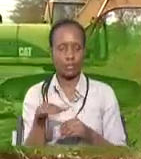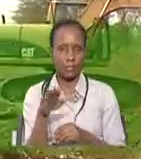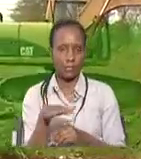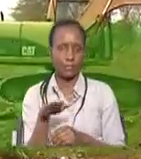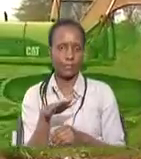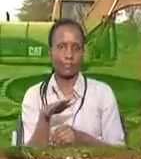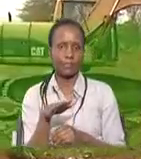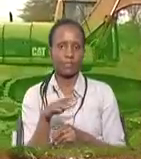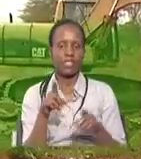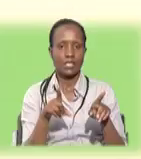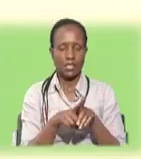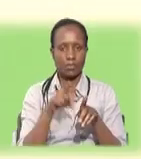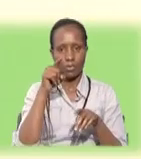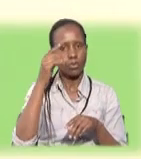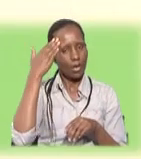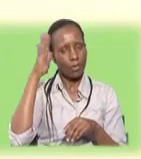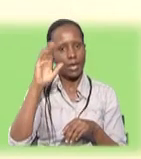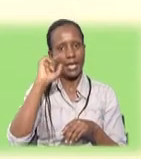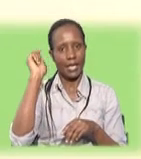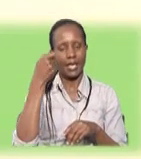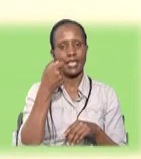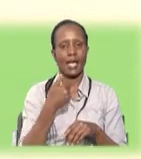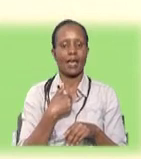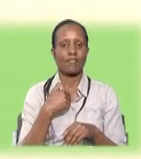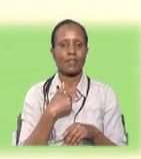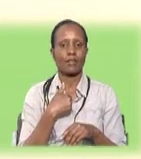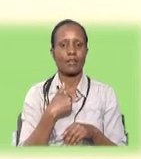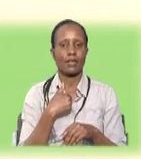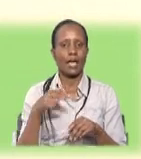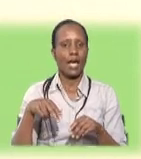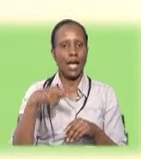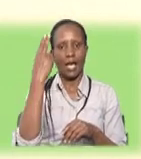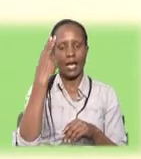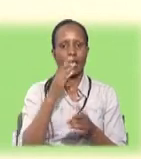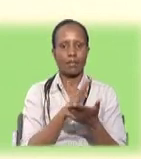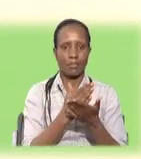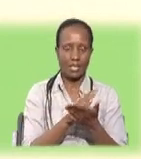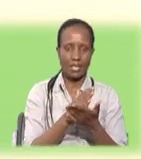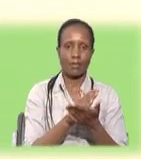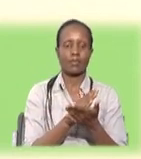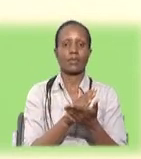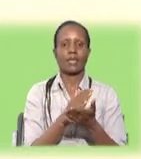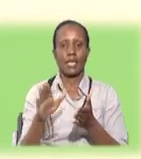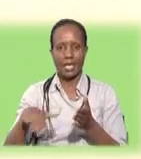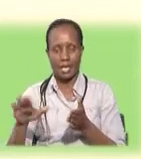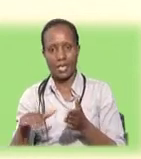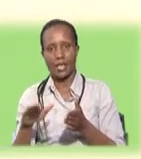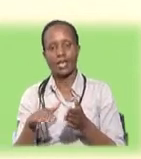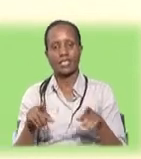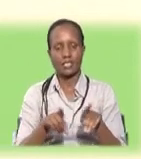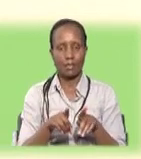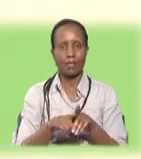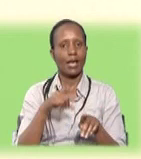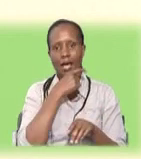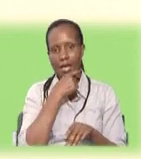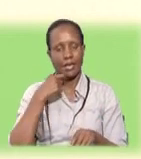As you may well know, Kenya has high and medium potential agriculture areas and